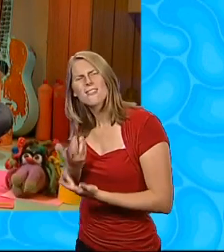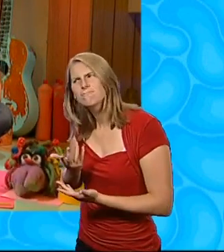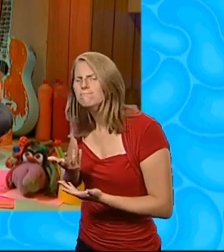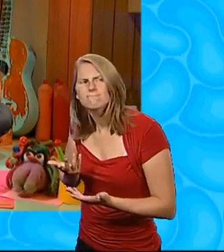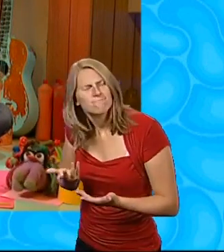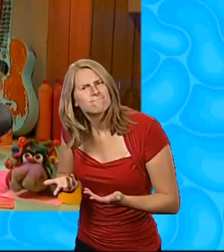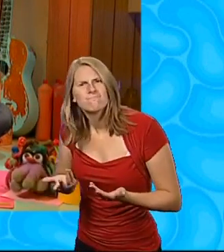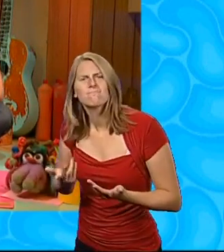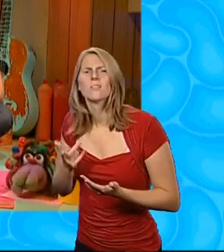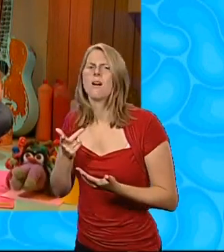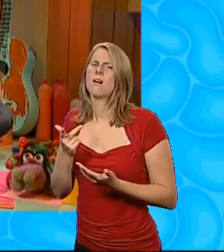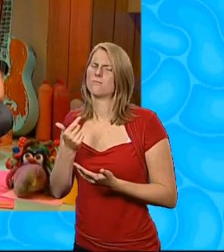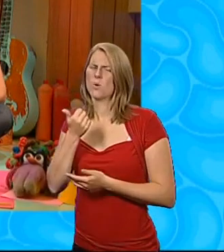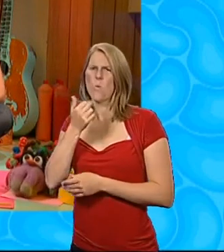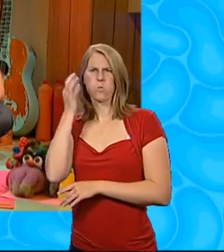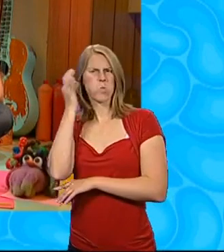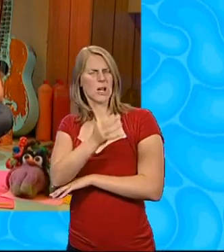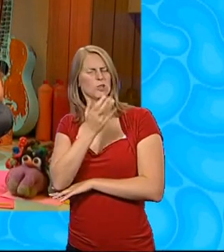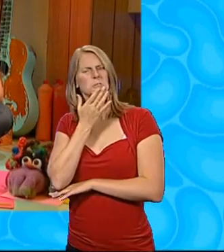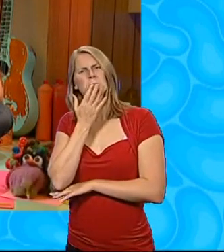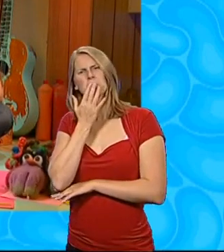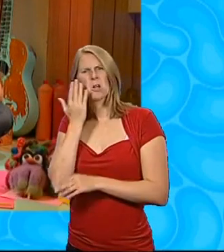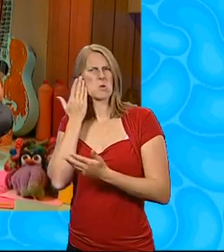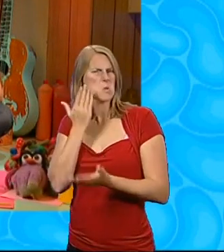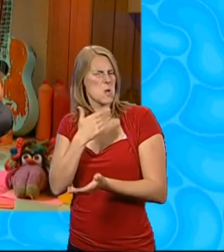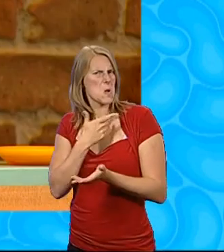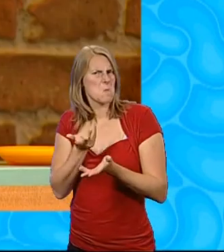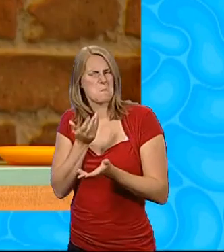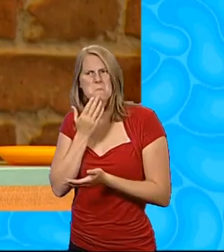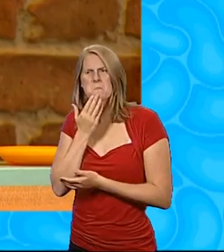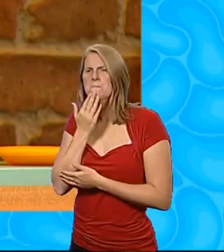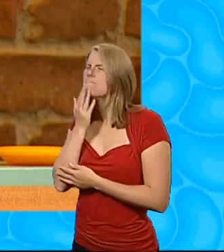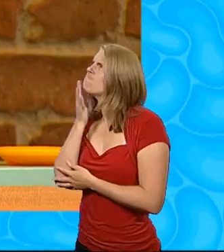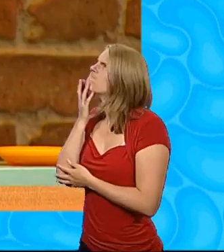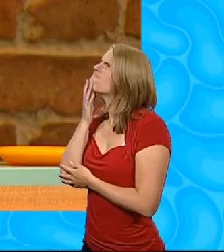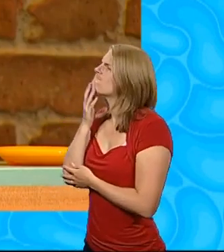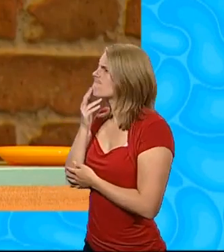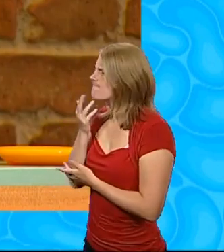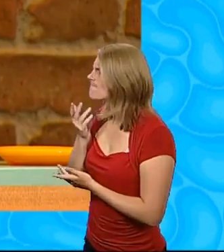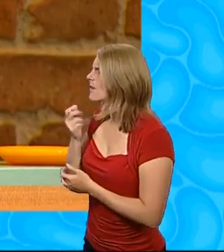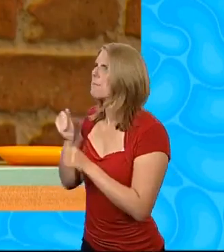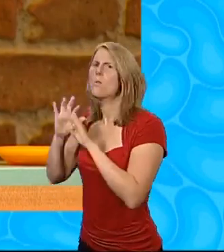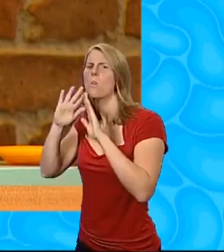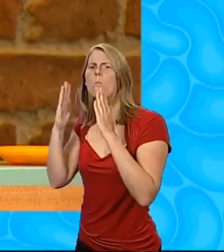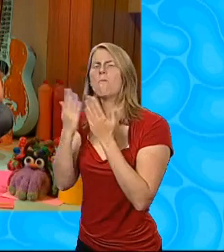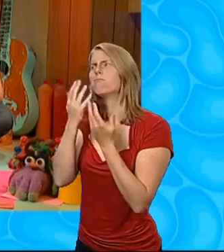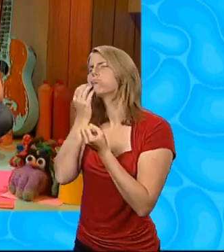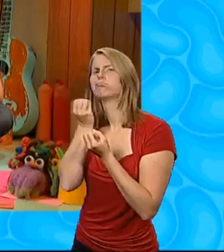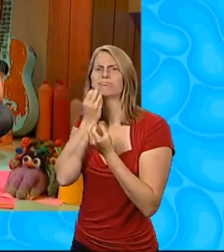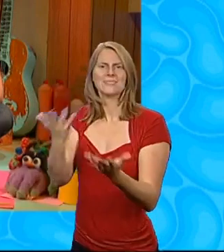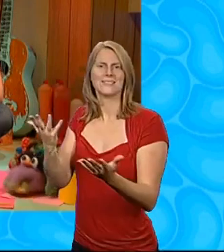Yeah. I That's a know. good question, I don't know really. Why do we, why? To make the world look pretty. Okay, yeah.